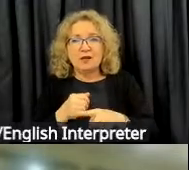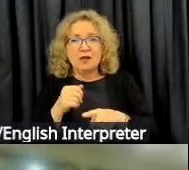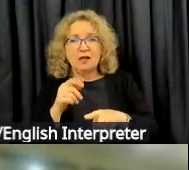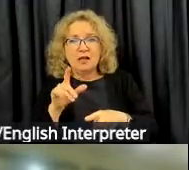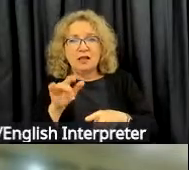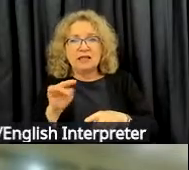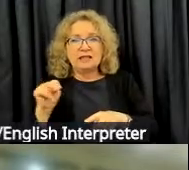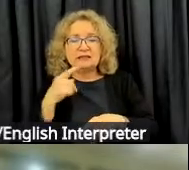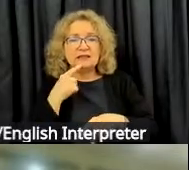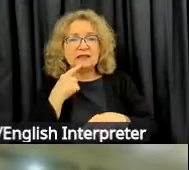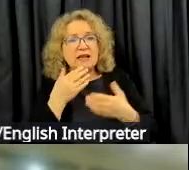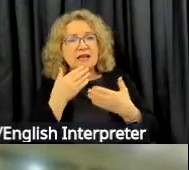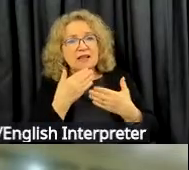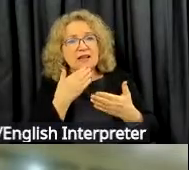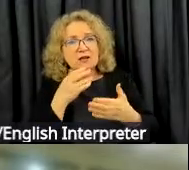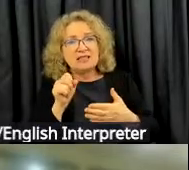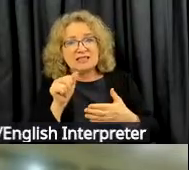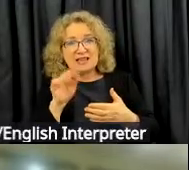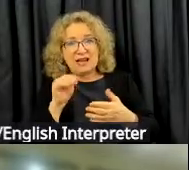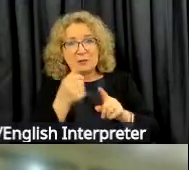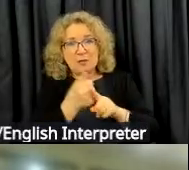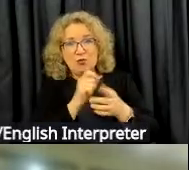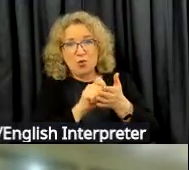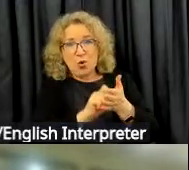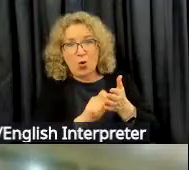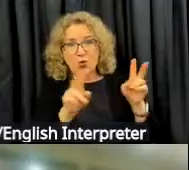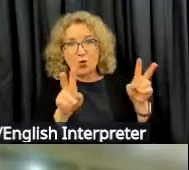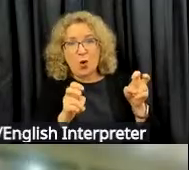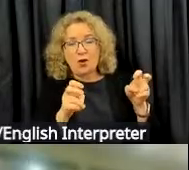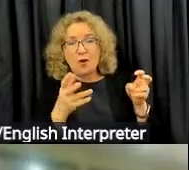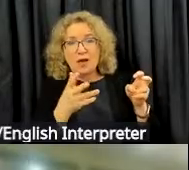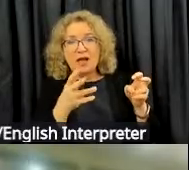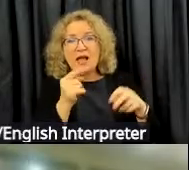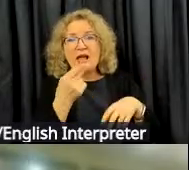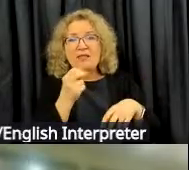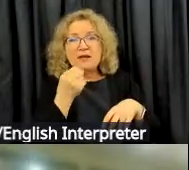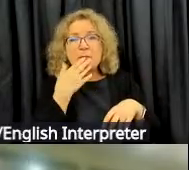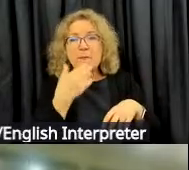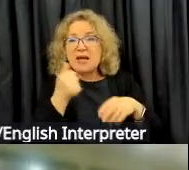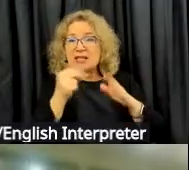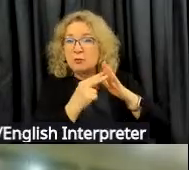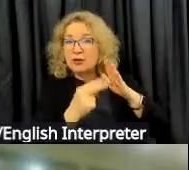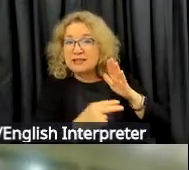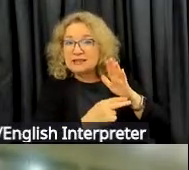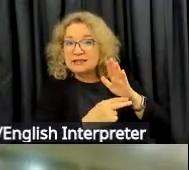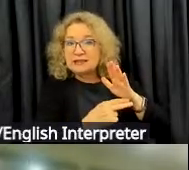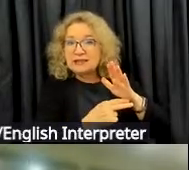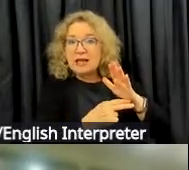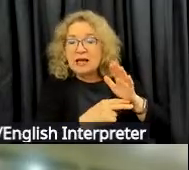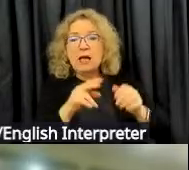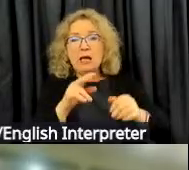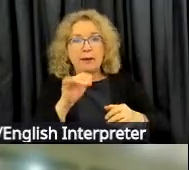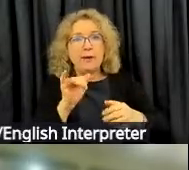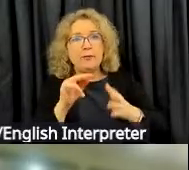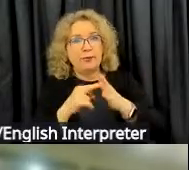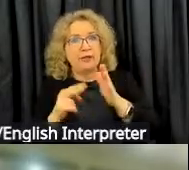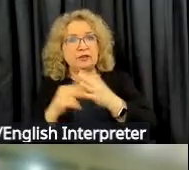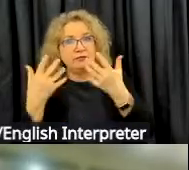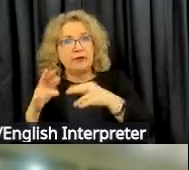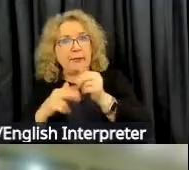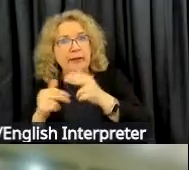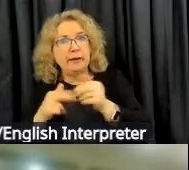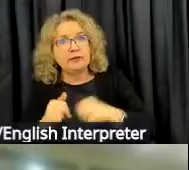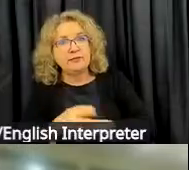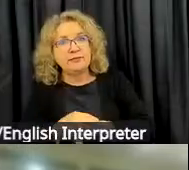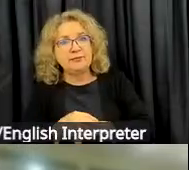use often, which is, the best bridge is the bridge that gets built. And so thank you, Sam. Many contributions, but